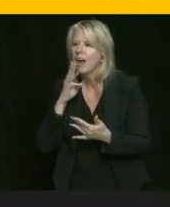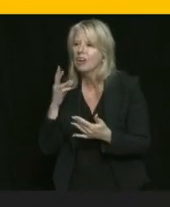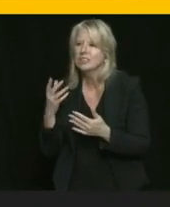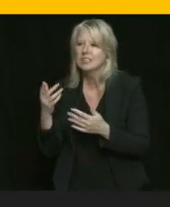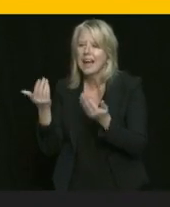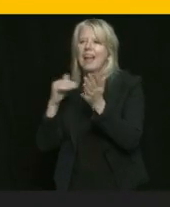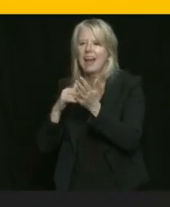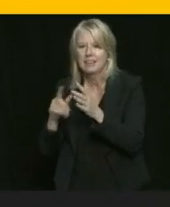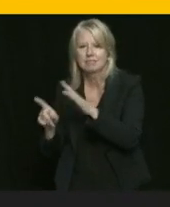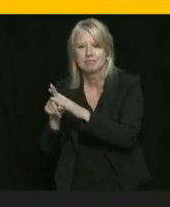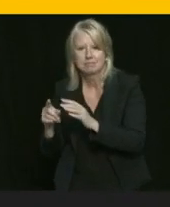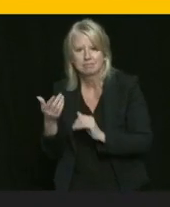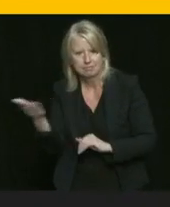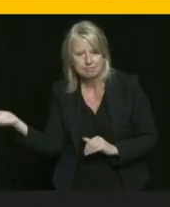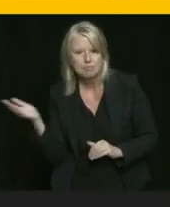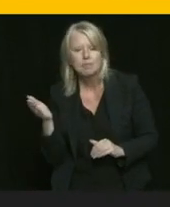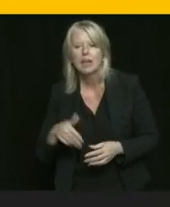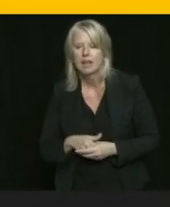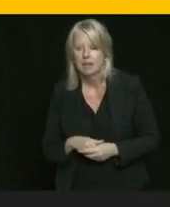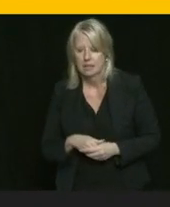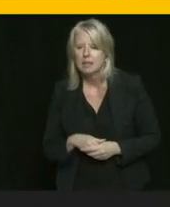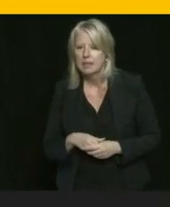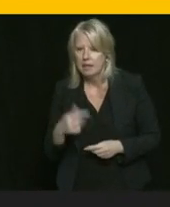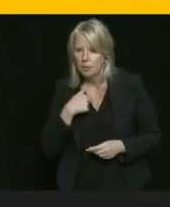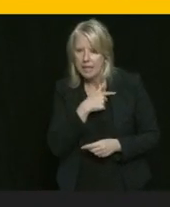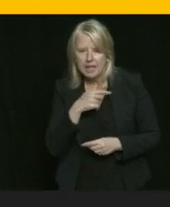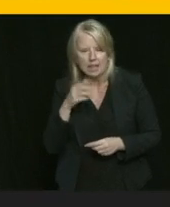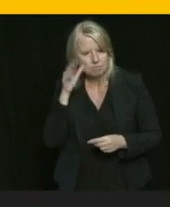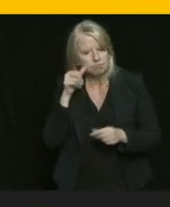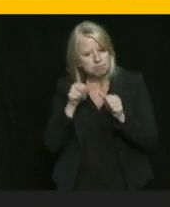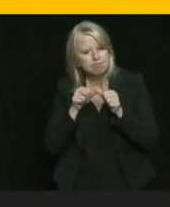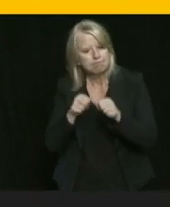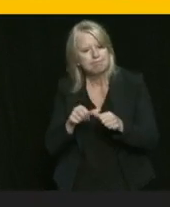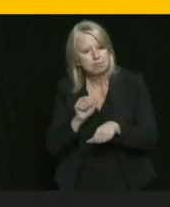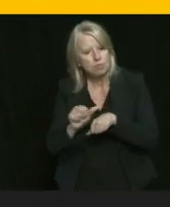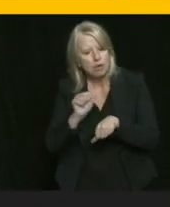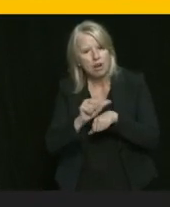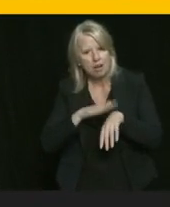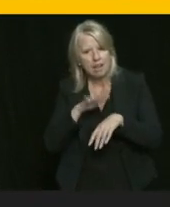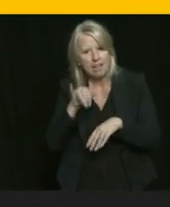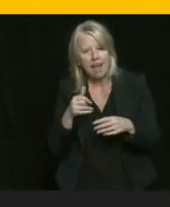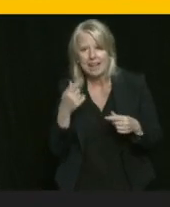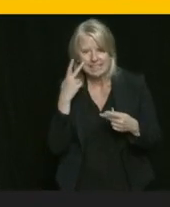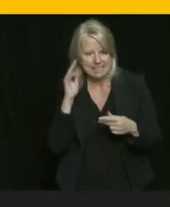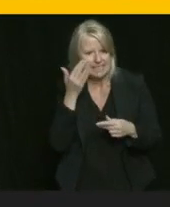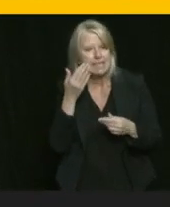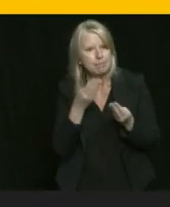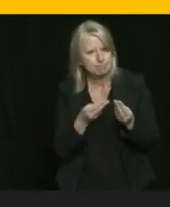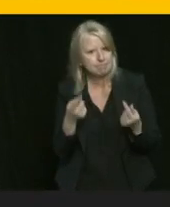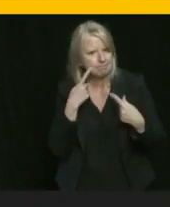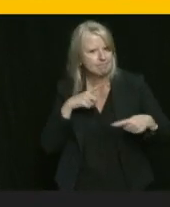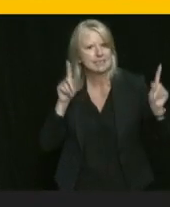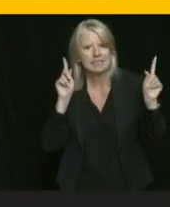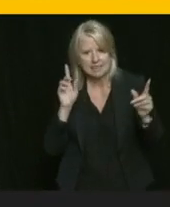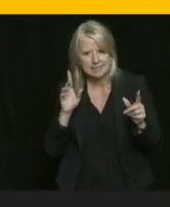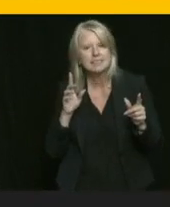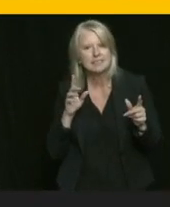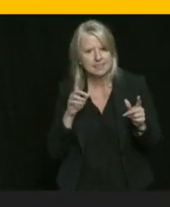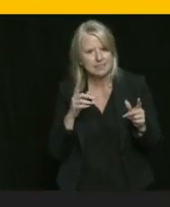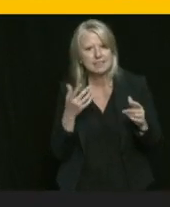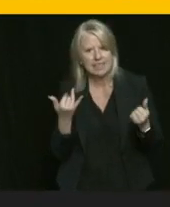in. This is something we have worked diligently on and seen significant success over the past number of years,